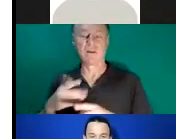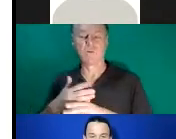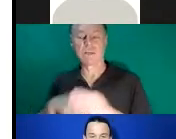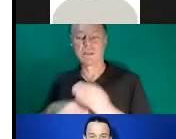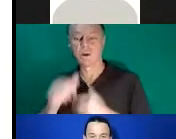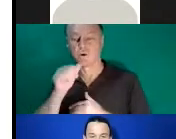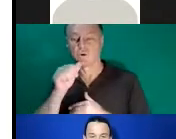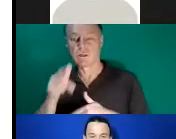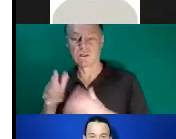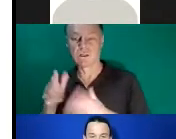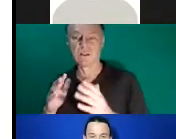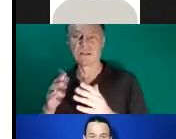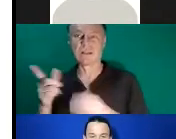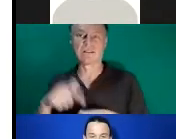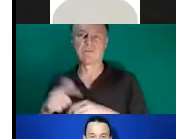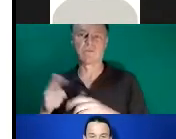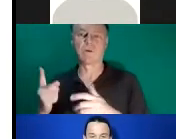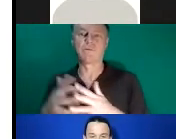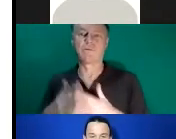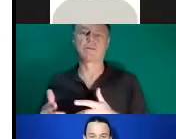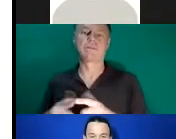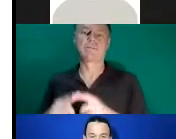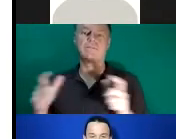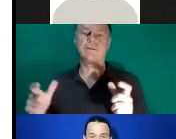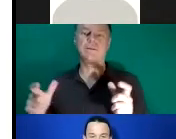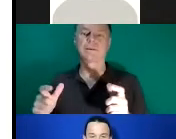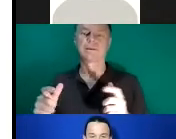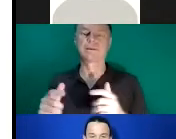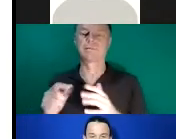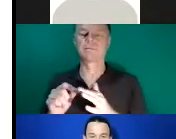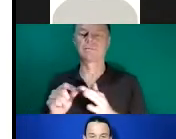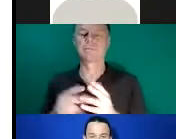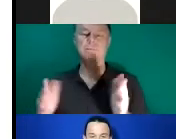in the midst of one of America's largest public events.